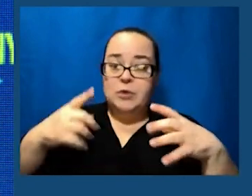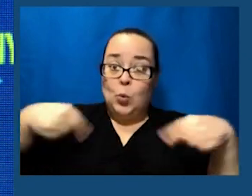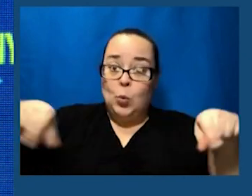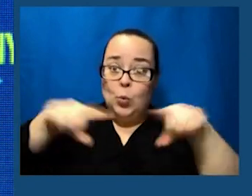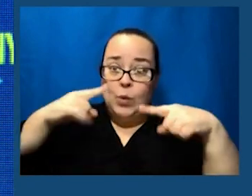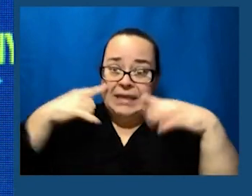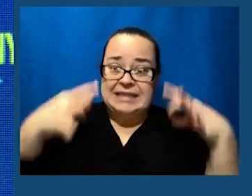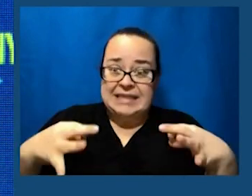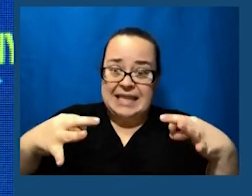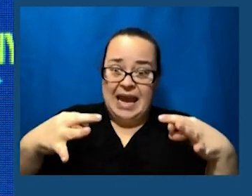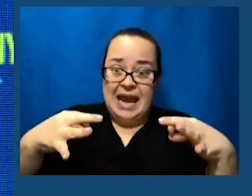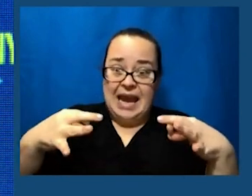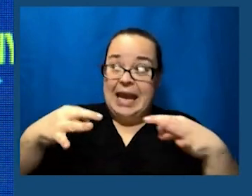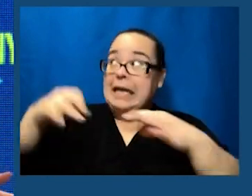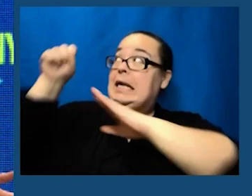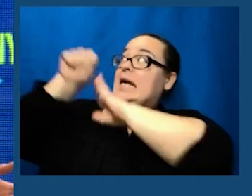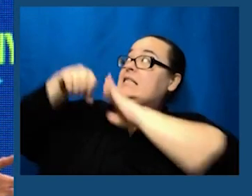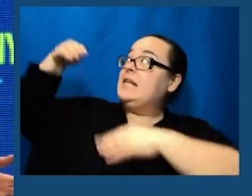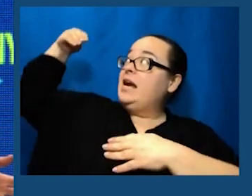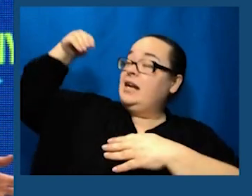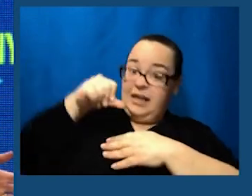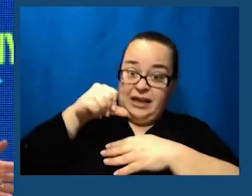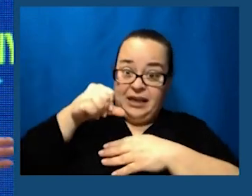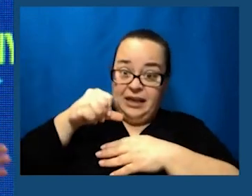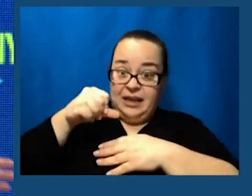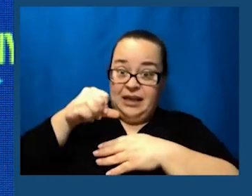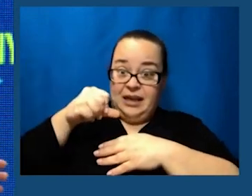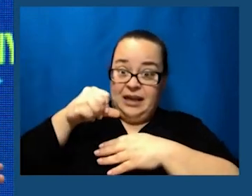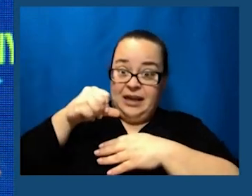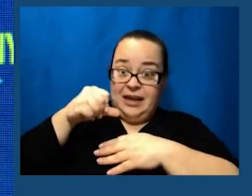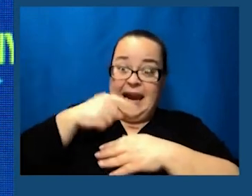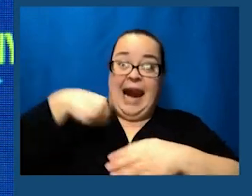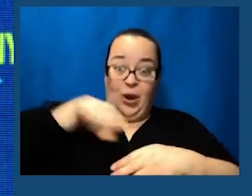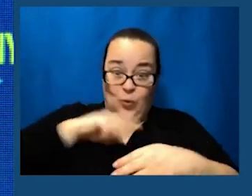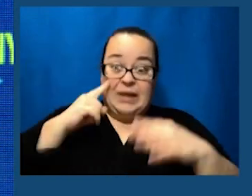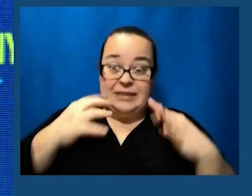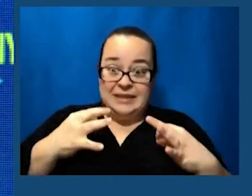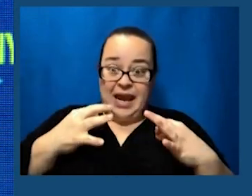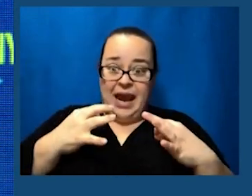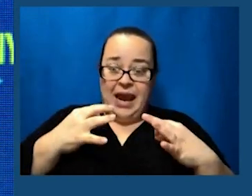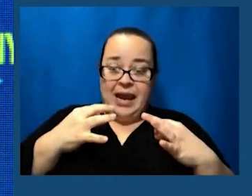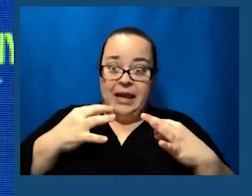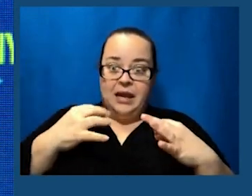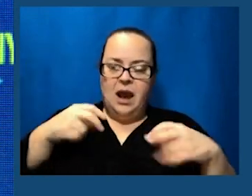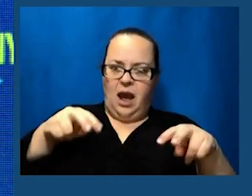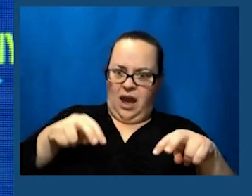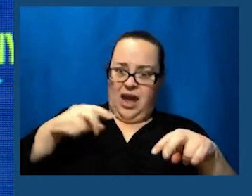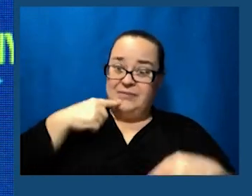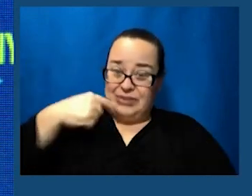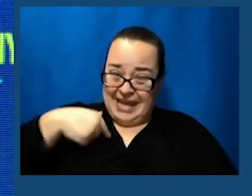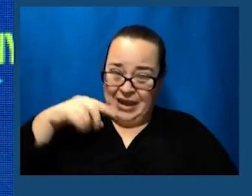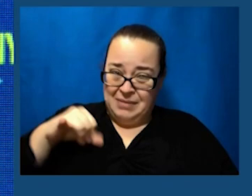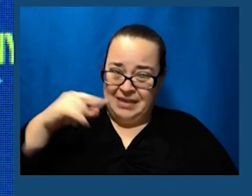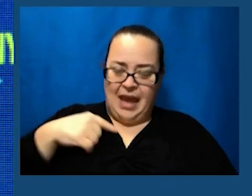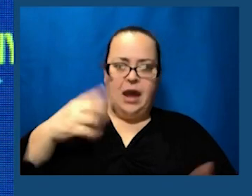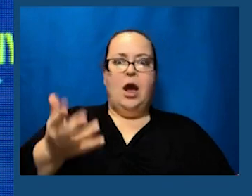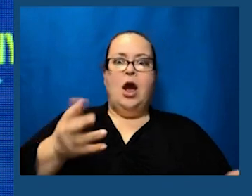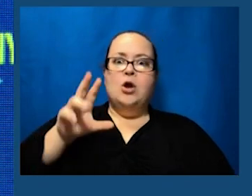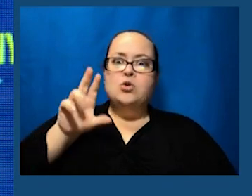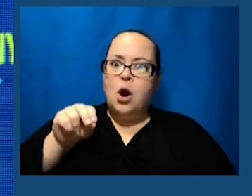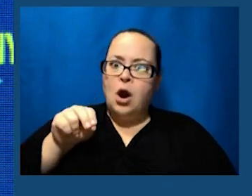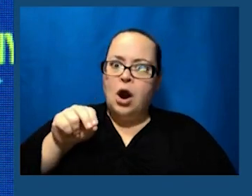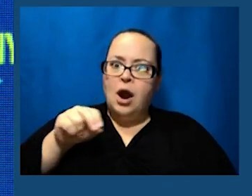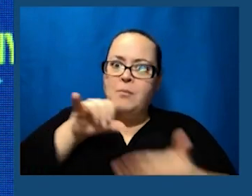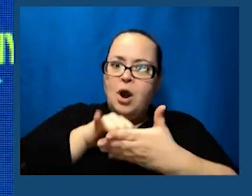it, I would have fallen off a chair. That never happened. It took so long to piece together the little bit of money. Well, we want to fix this